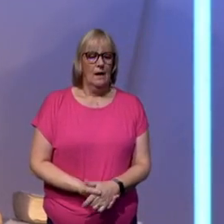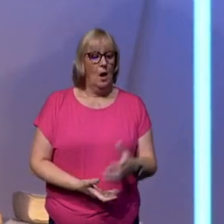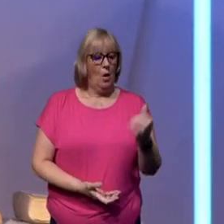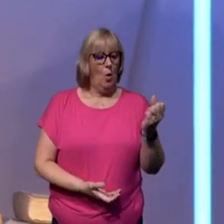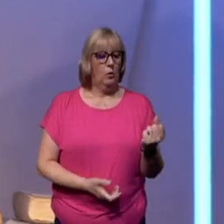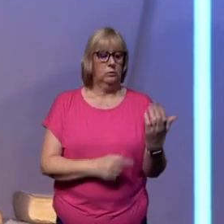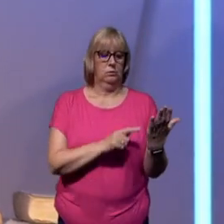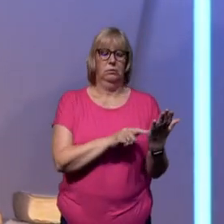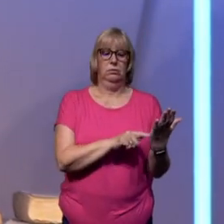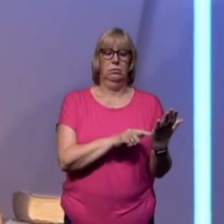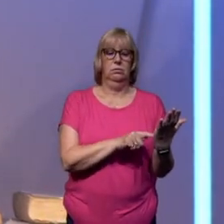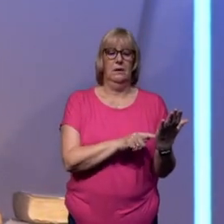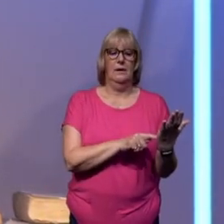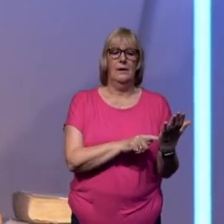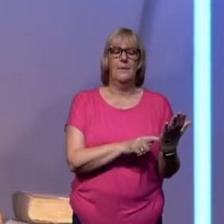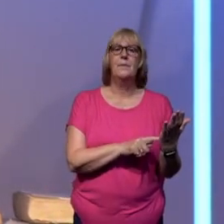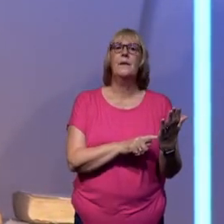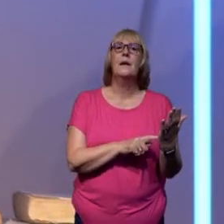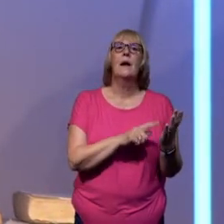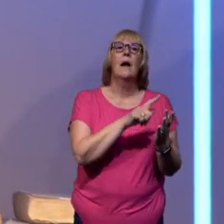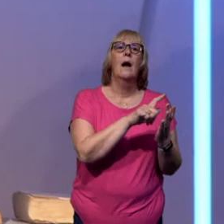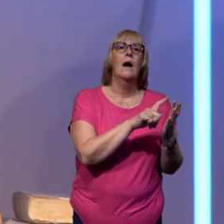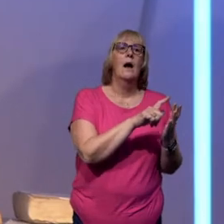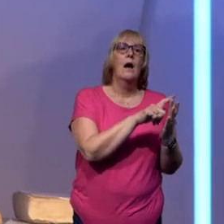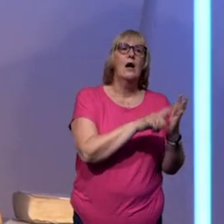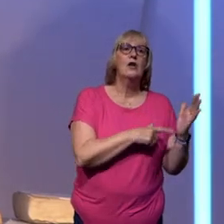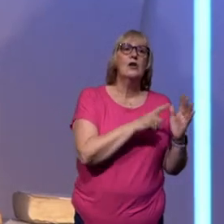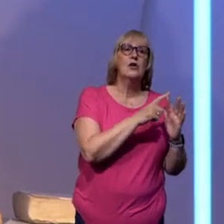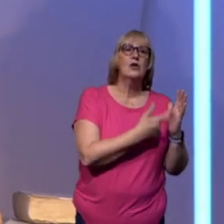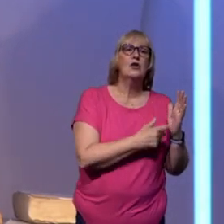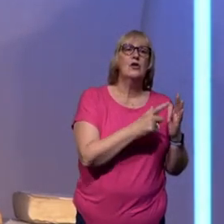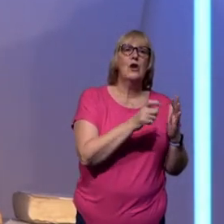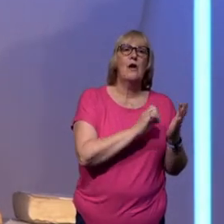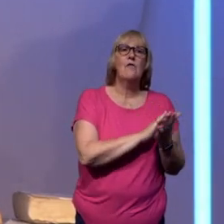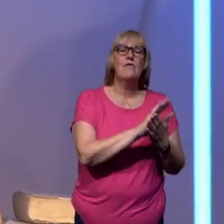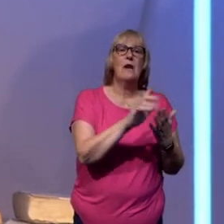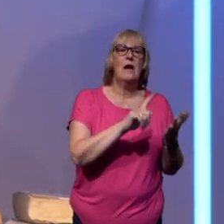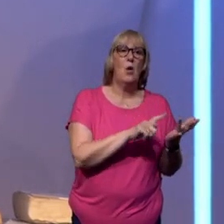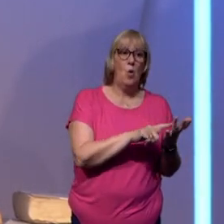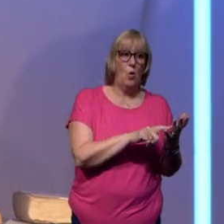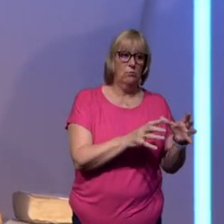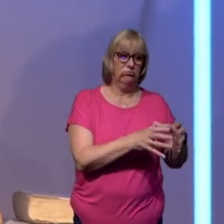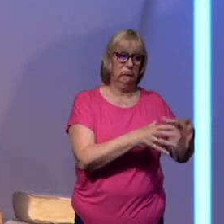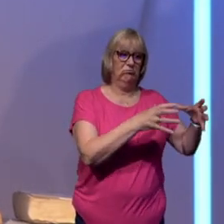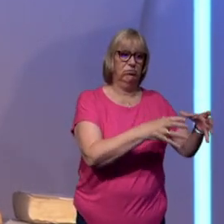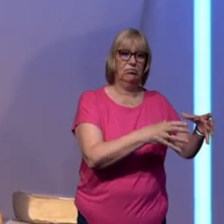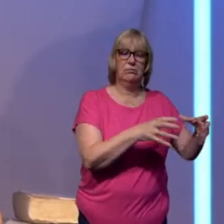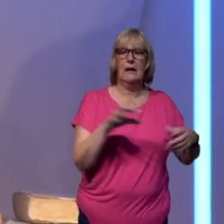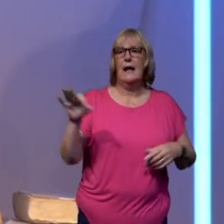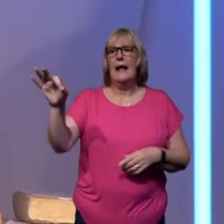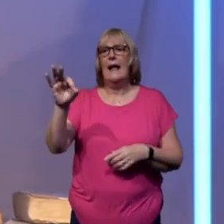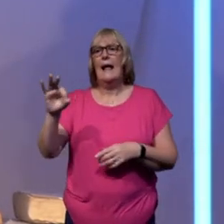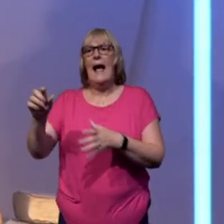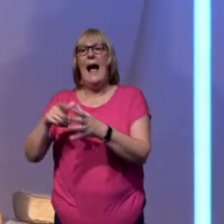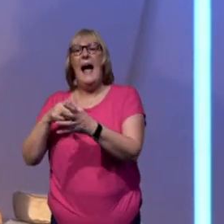seats. Compared to Jericho, the city of Ai is a minor objective. It ought to have fallen with very little resistance. I guess in rugby